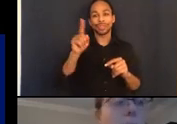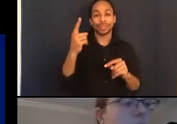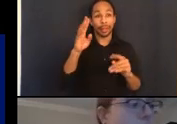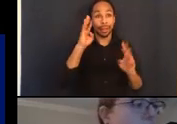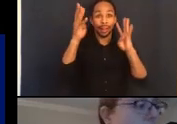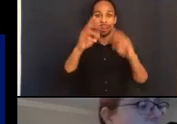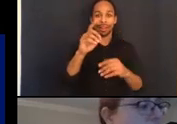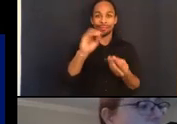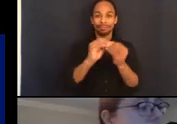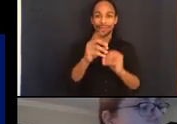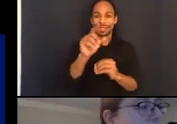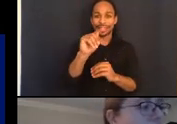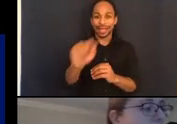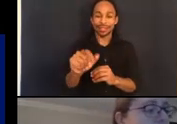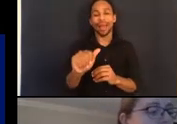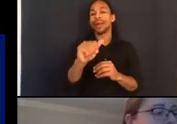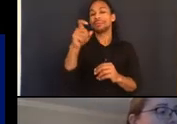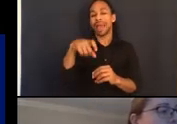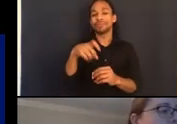sure the form gets to the right place.